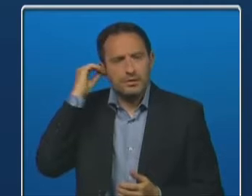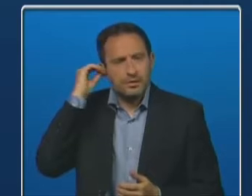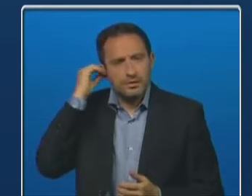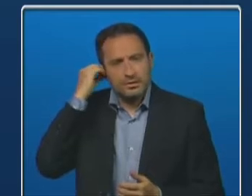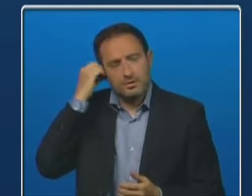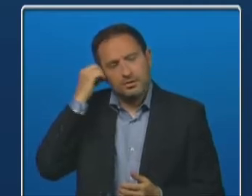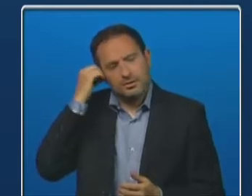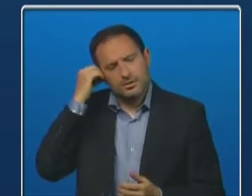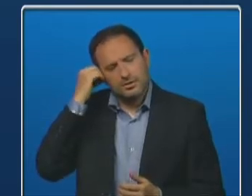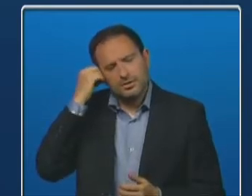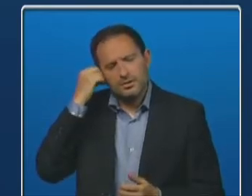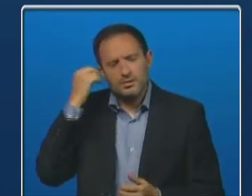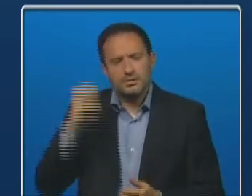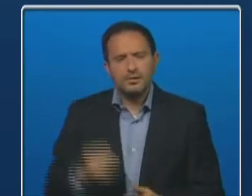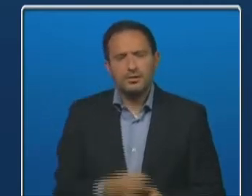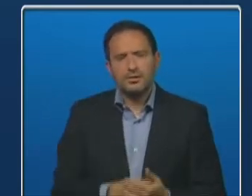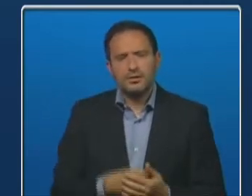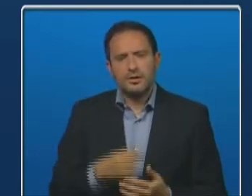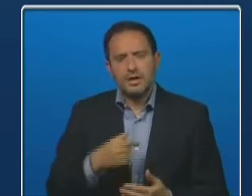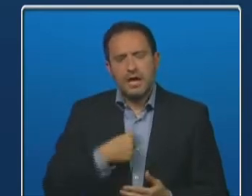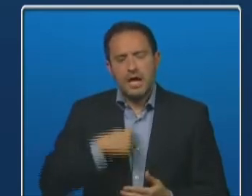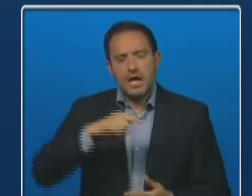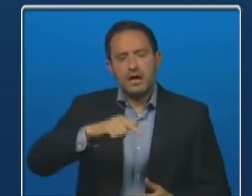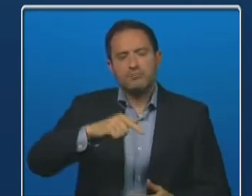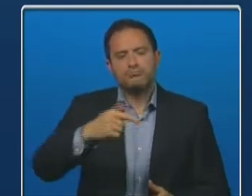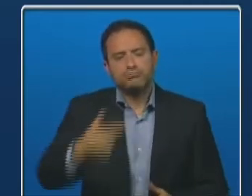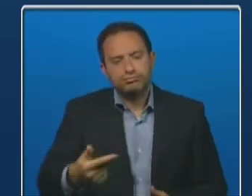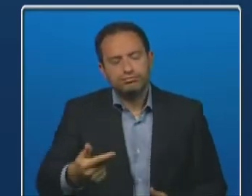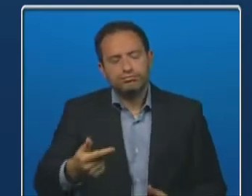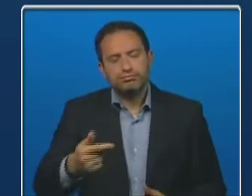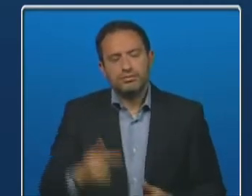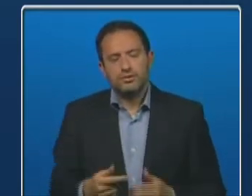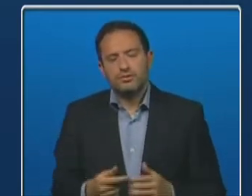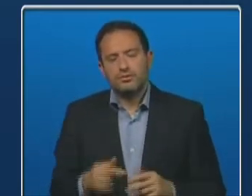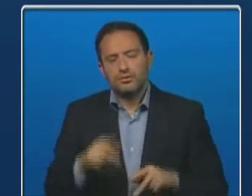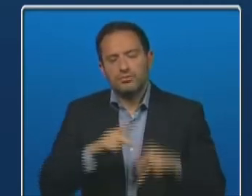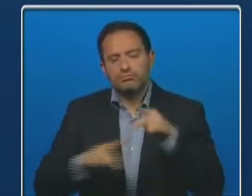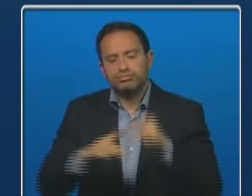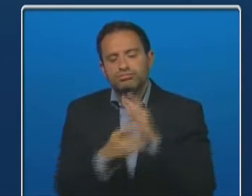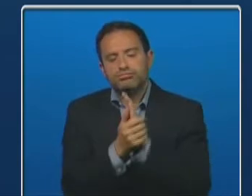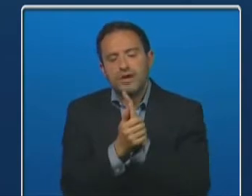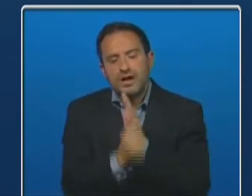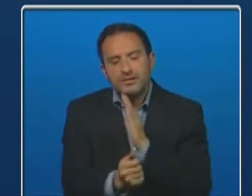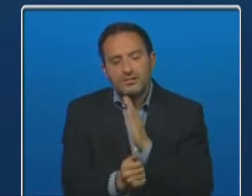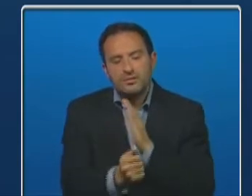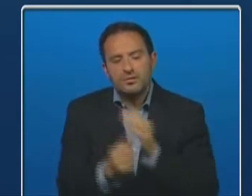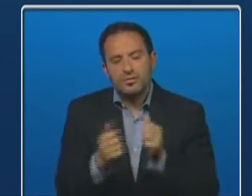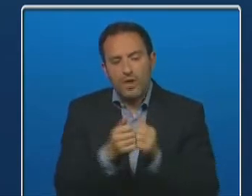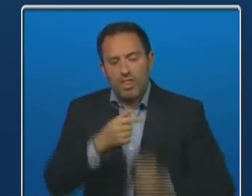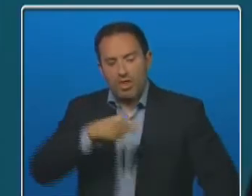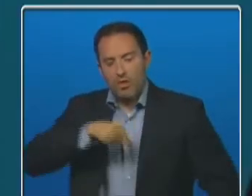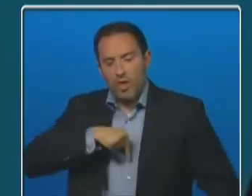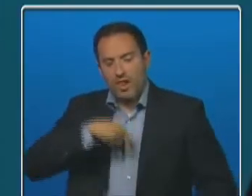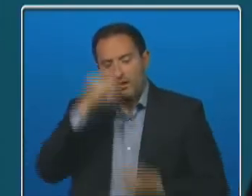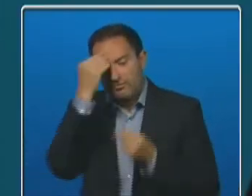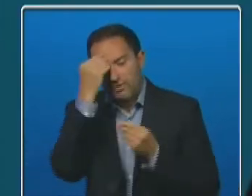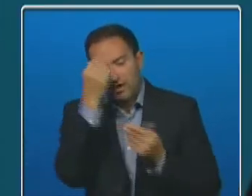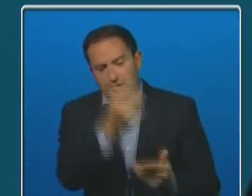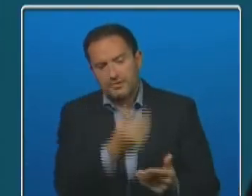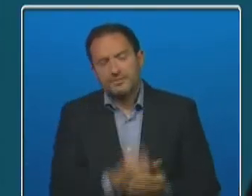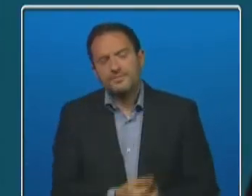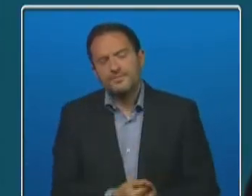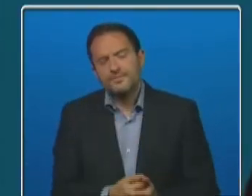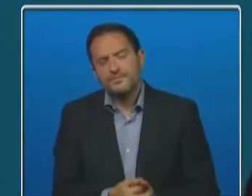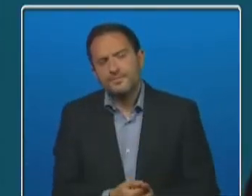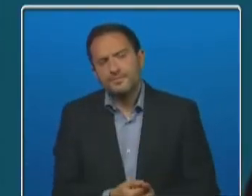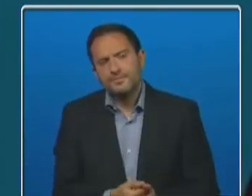Thanks for that line of questioning. I'll pass that back to our demographic experts to talk about the quality of our data, but then specifically your questions that asked